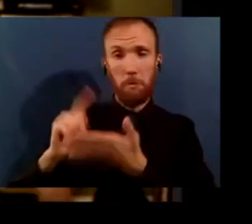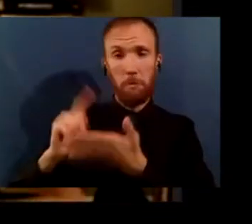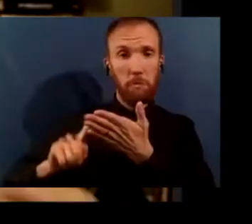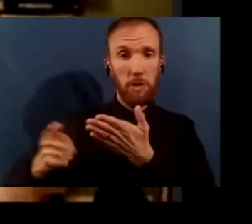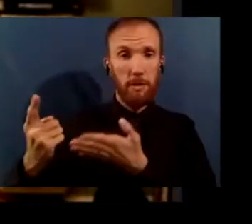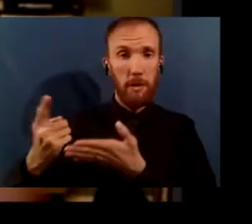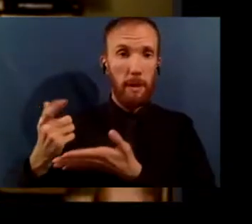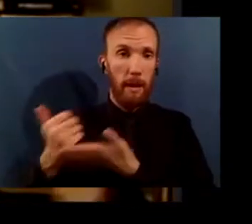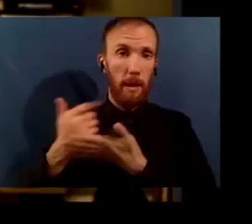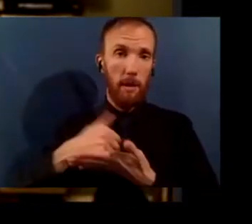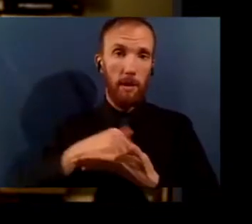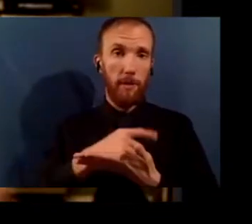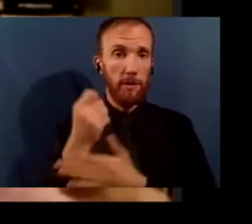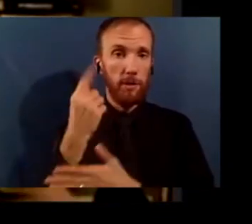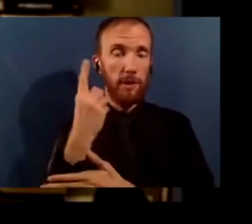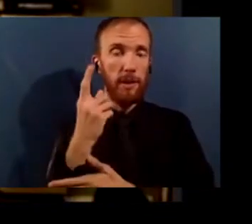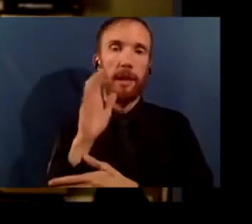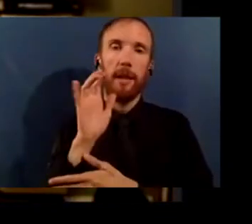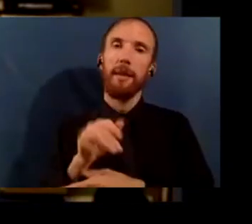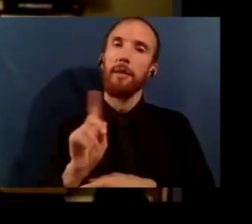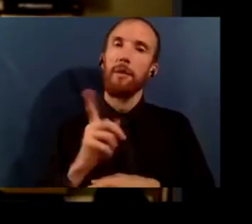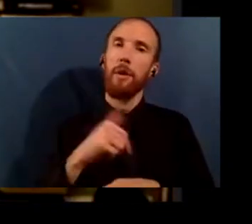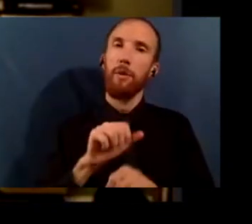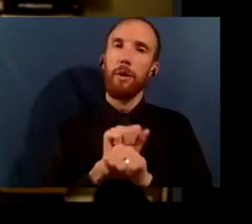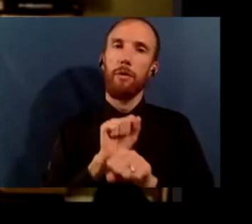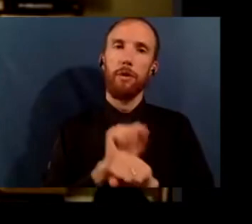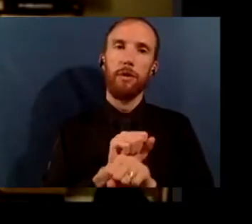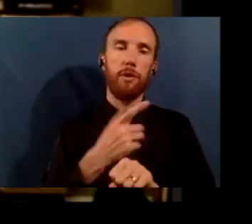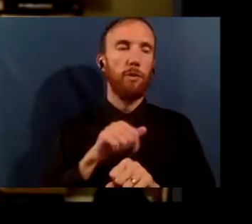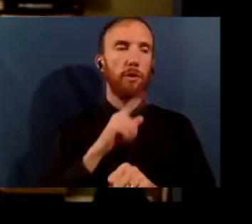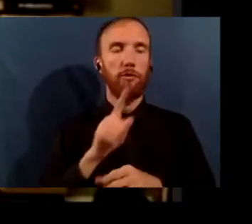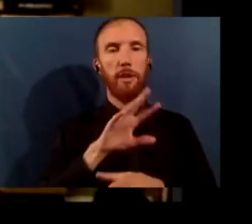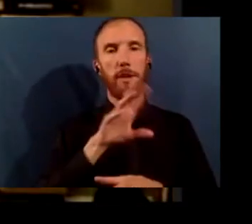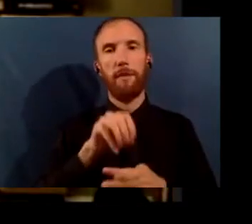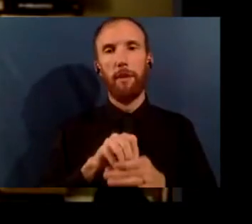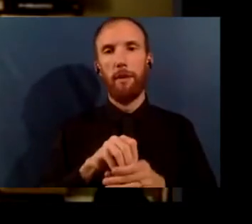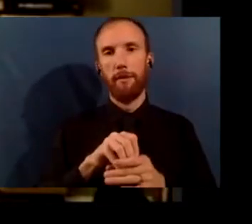we come in. You know, we are very much engaged at that level.